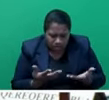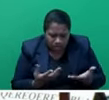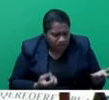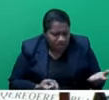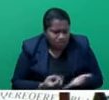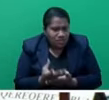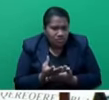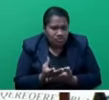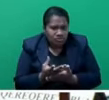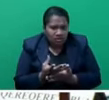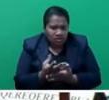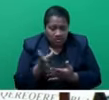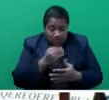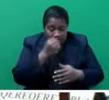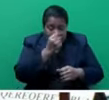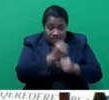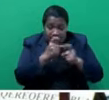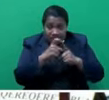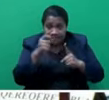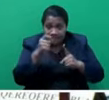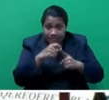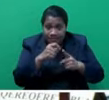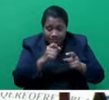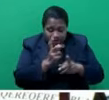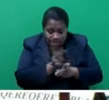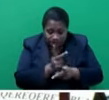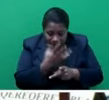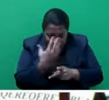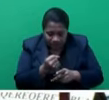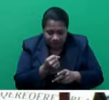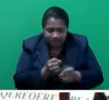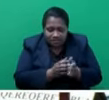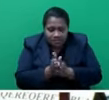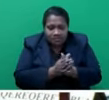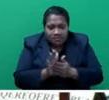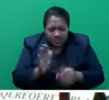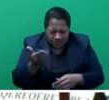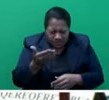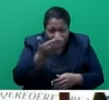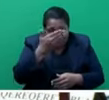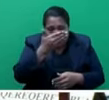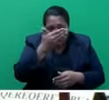as a percent of GDP is producing the desired outcomes. My